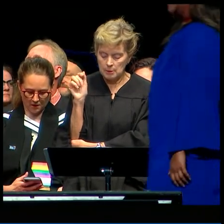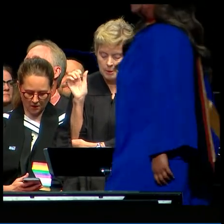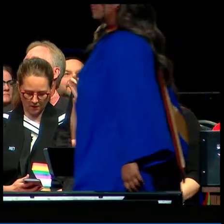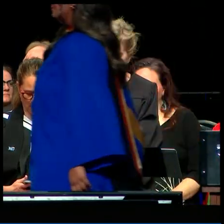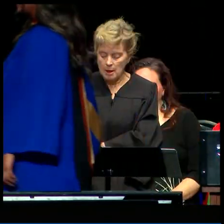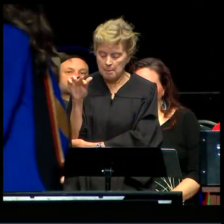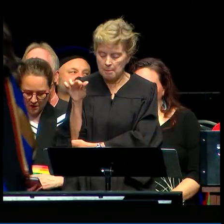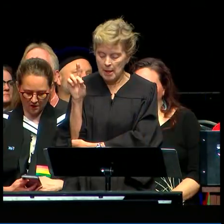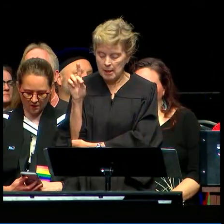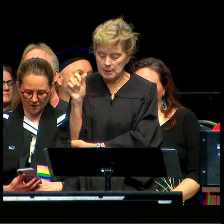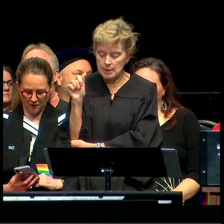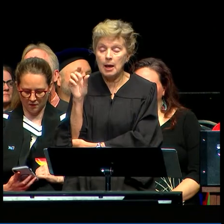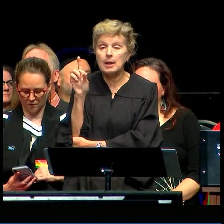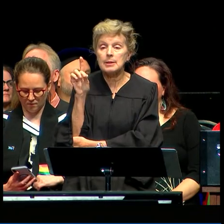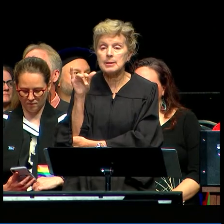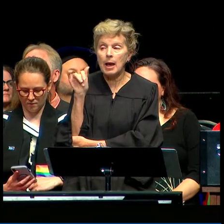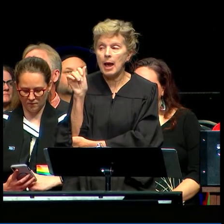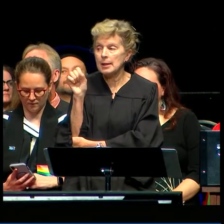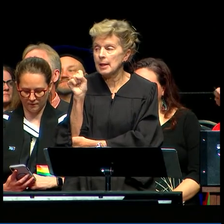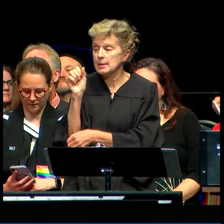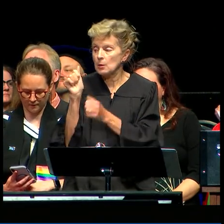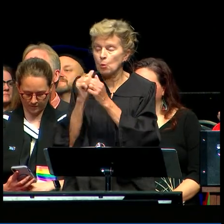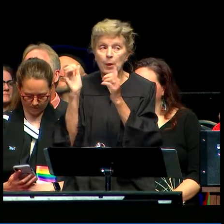Amanda Dias, with distinction.